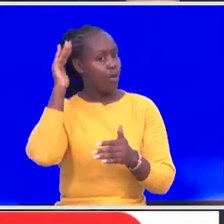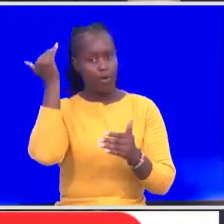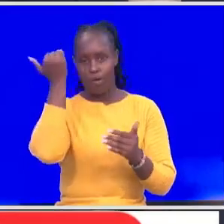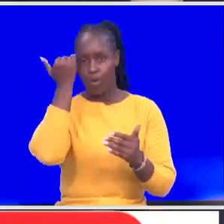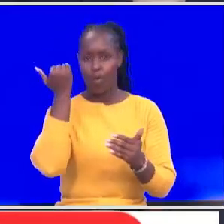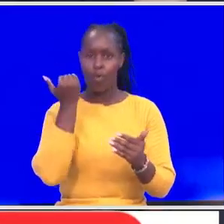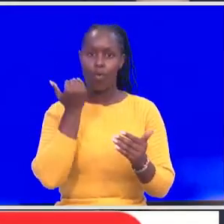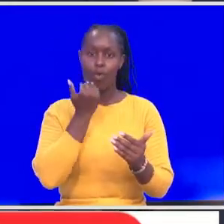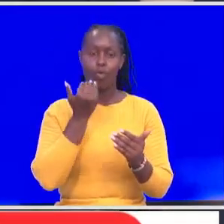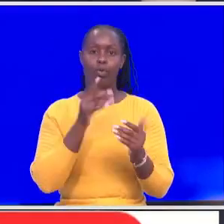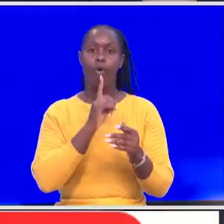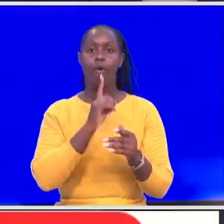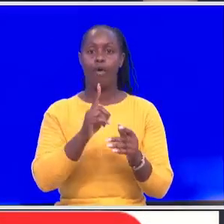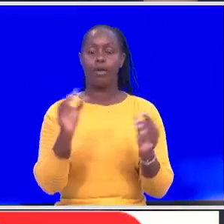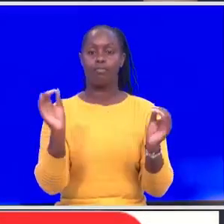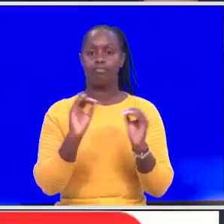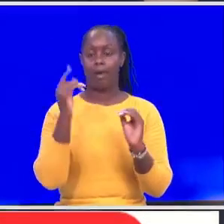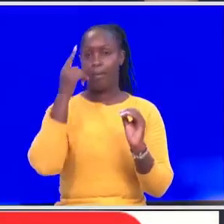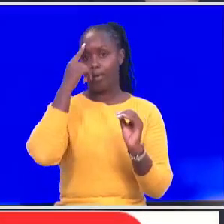corruption.